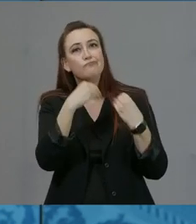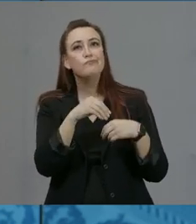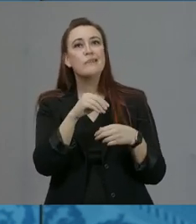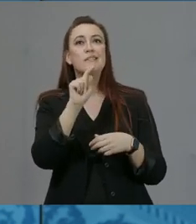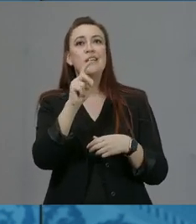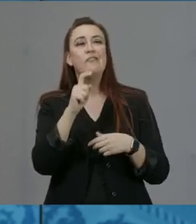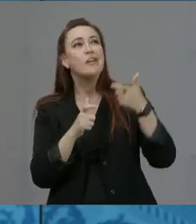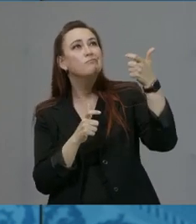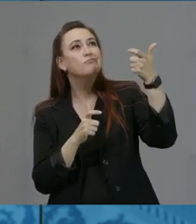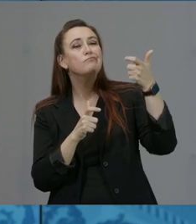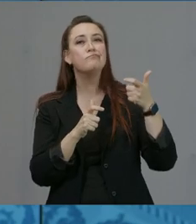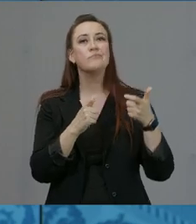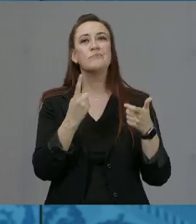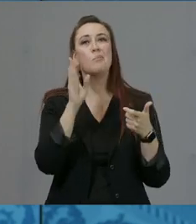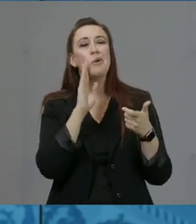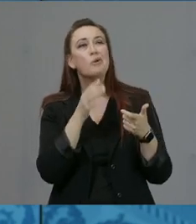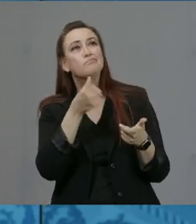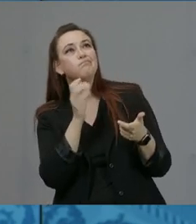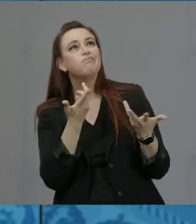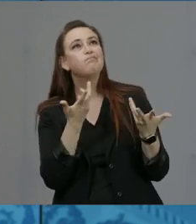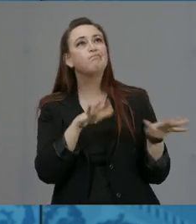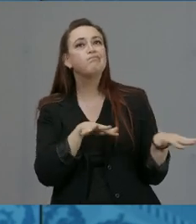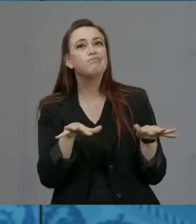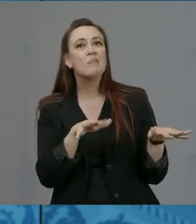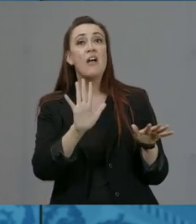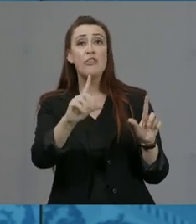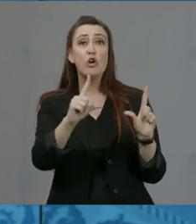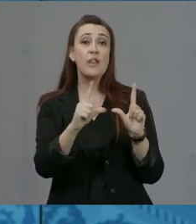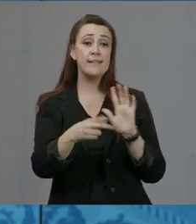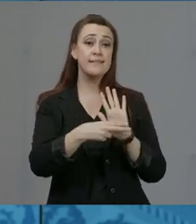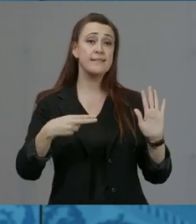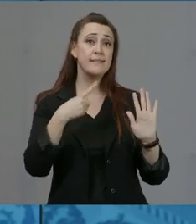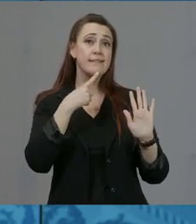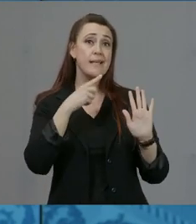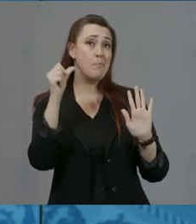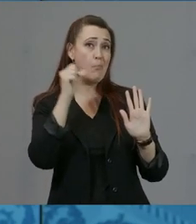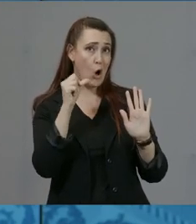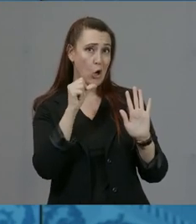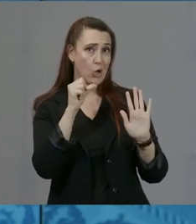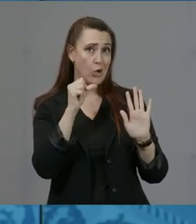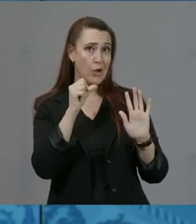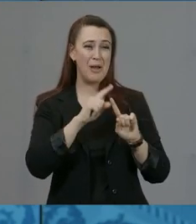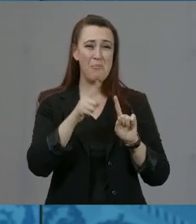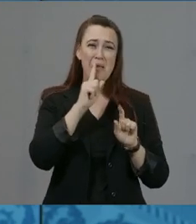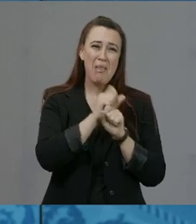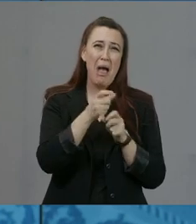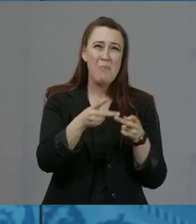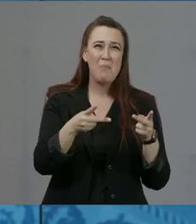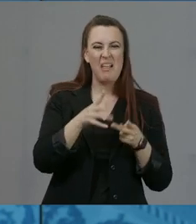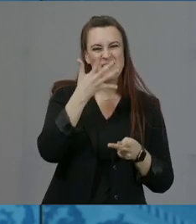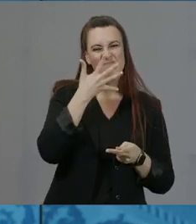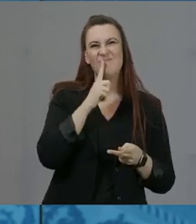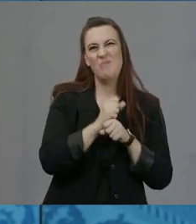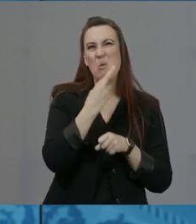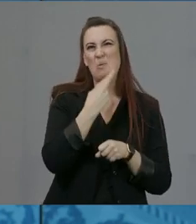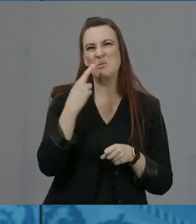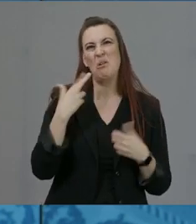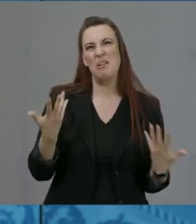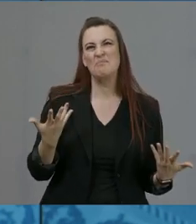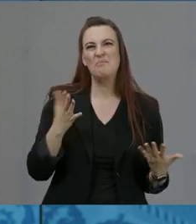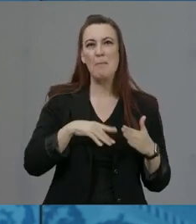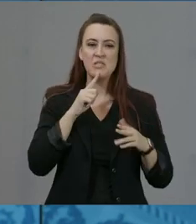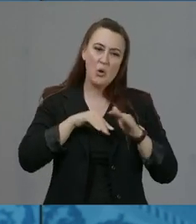might get a cold beverage. They may be licensed as a bar, but they are essentially a dine-in establishment.